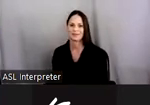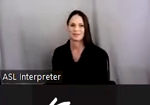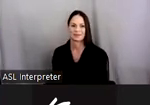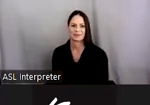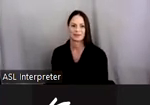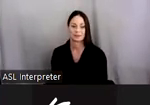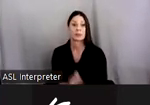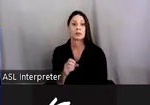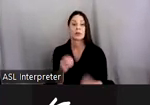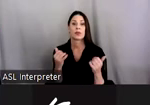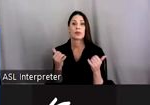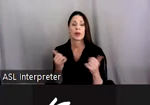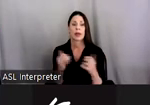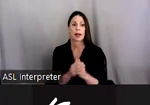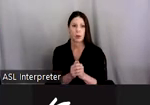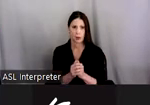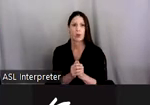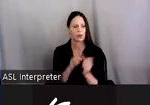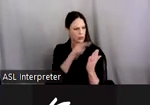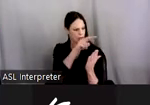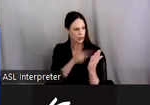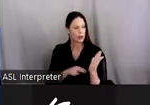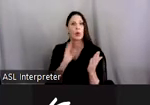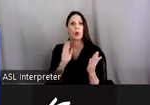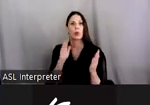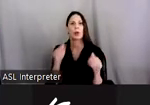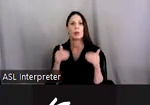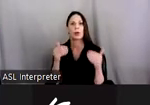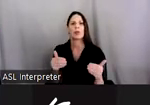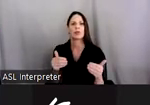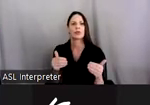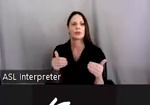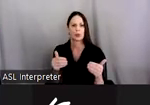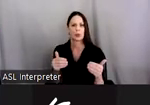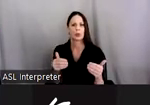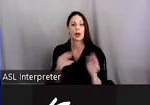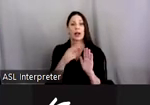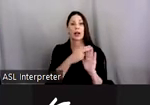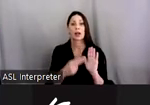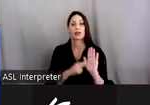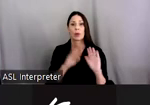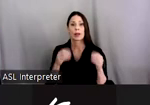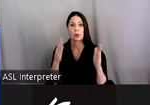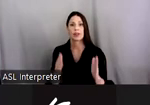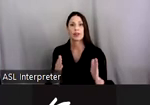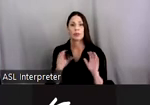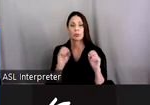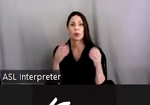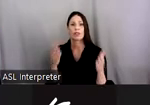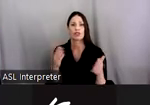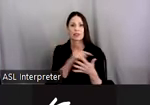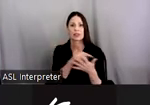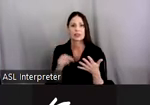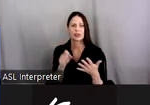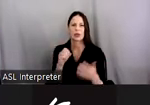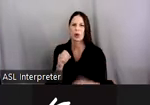So now looking at this, we're going to move into the contract provisions. And so